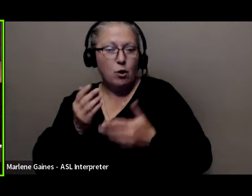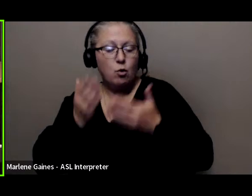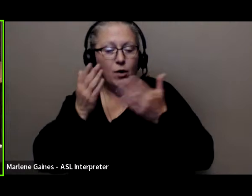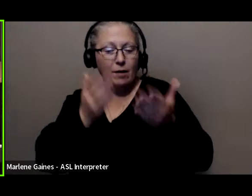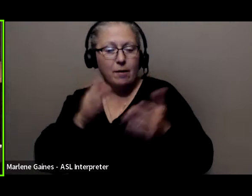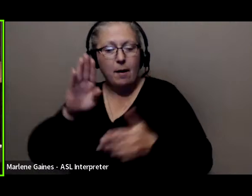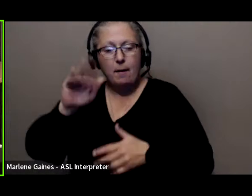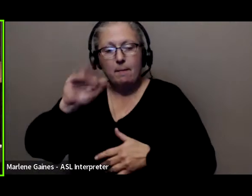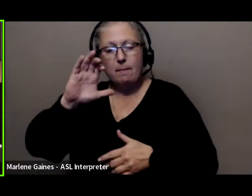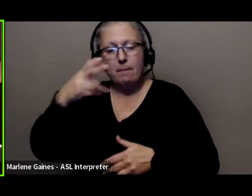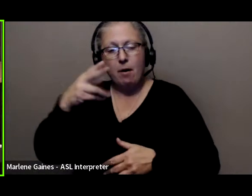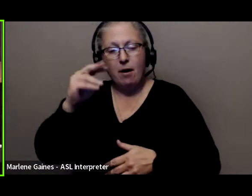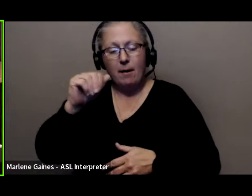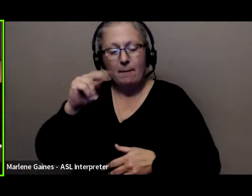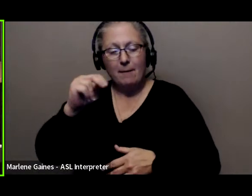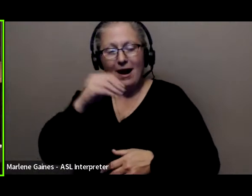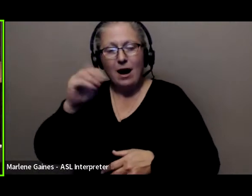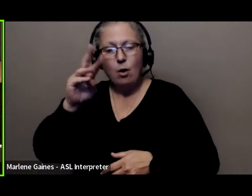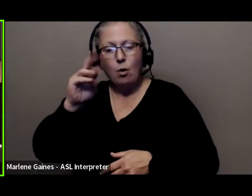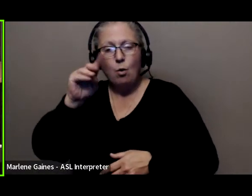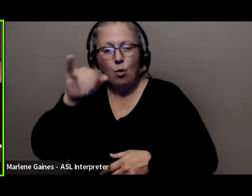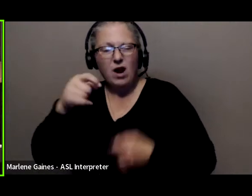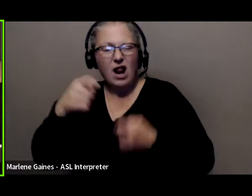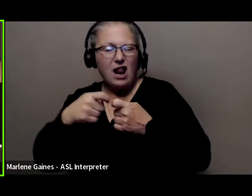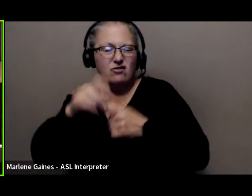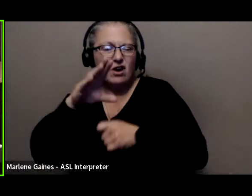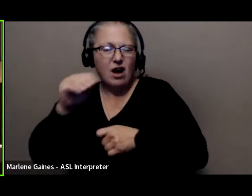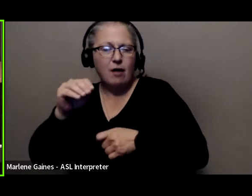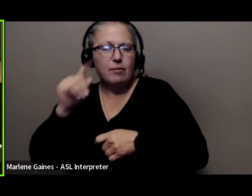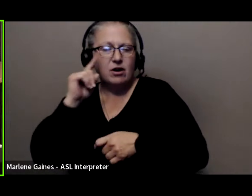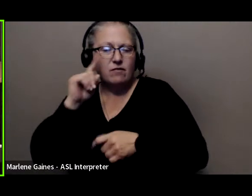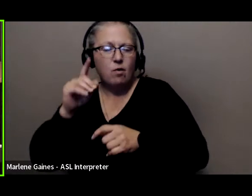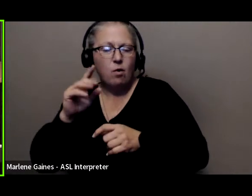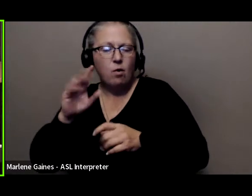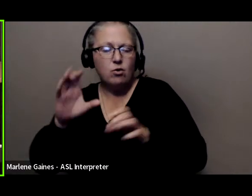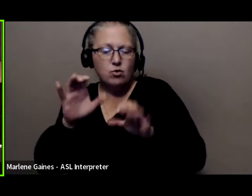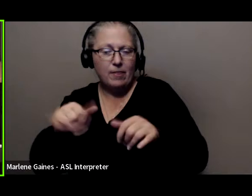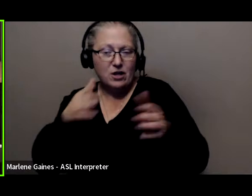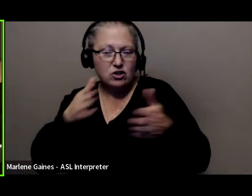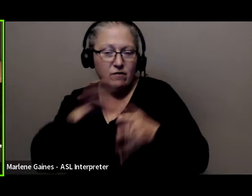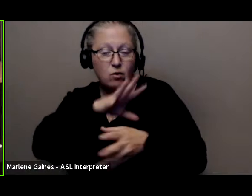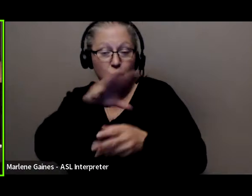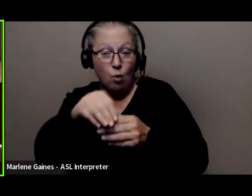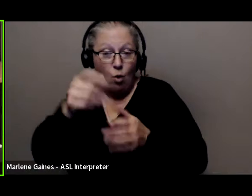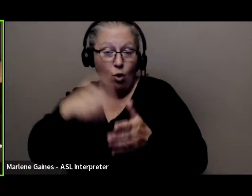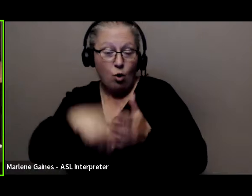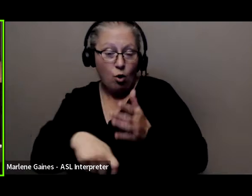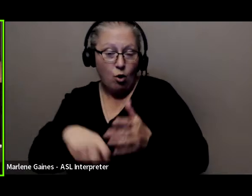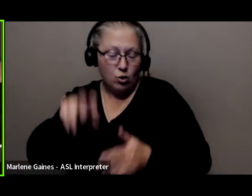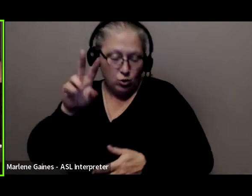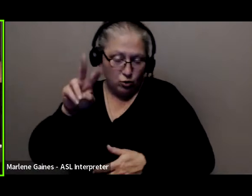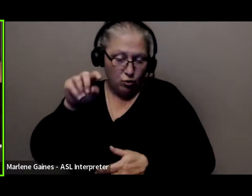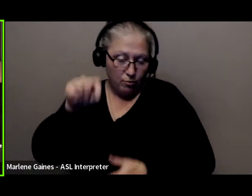Bachman and Woody Electric Company to perform these services, a total cost of